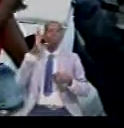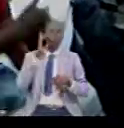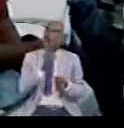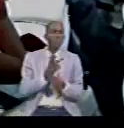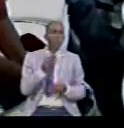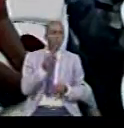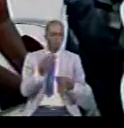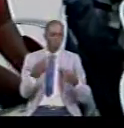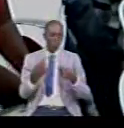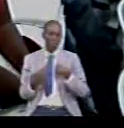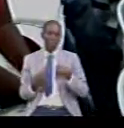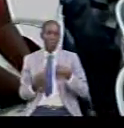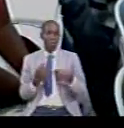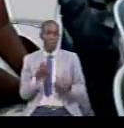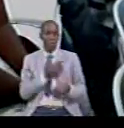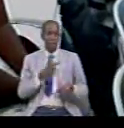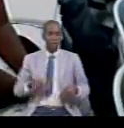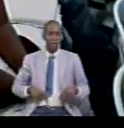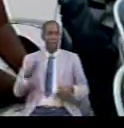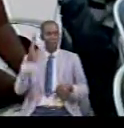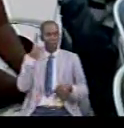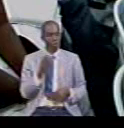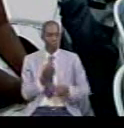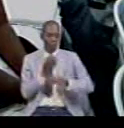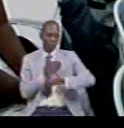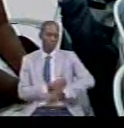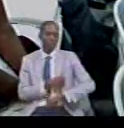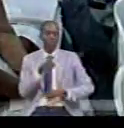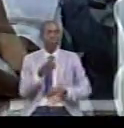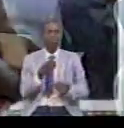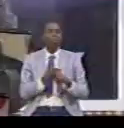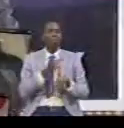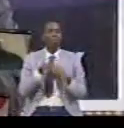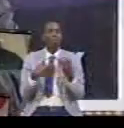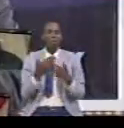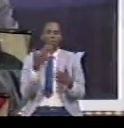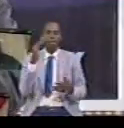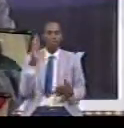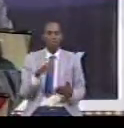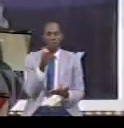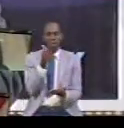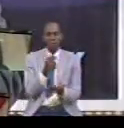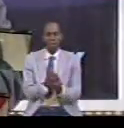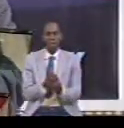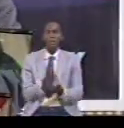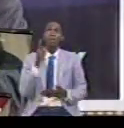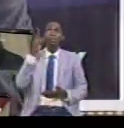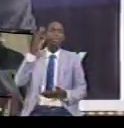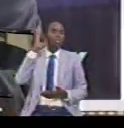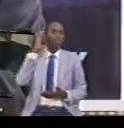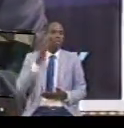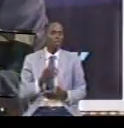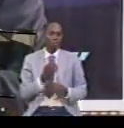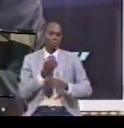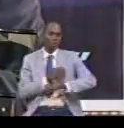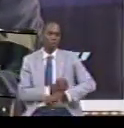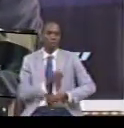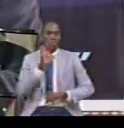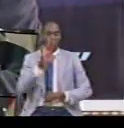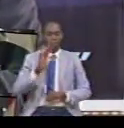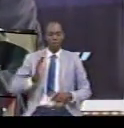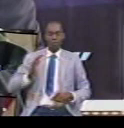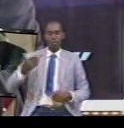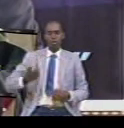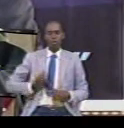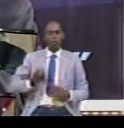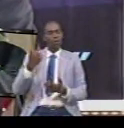The Lord shall preserve you from all evil. He shall preserve your soul.